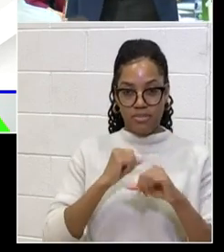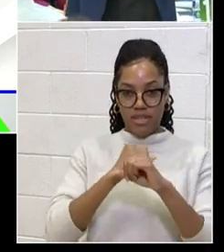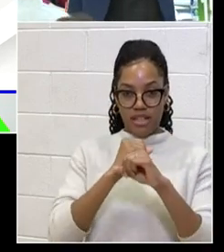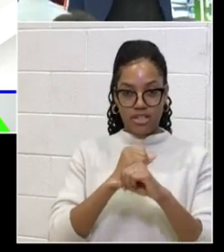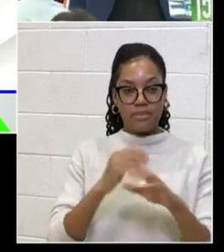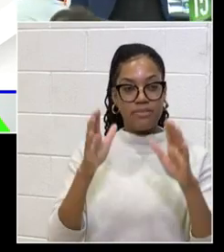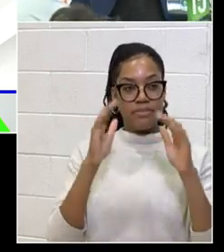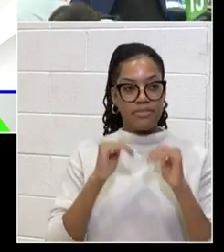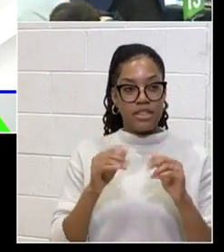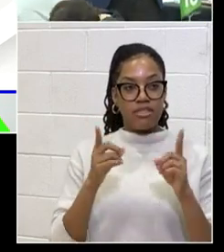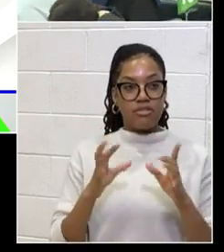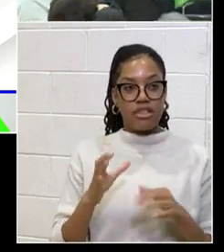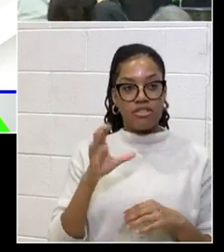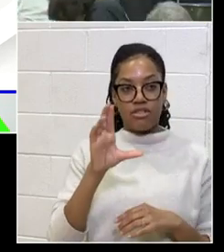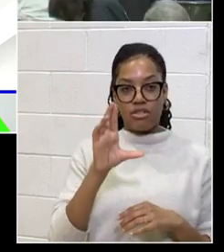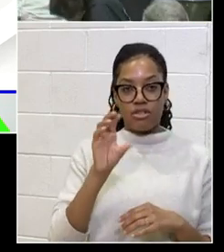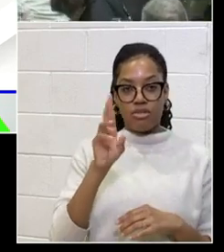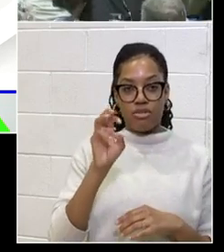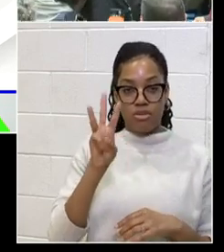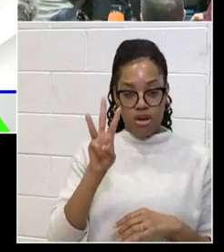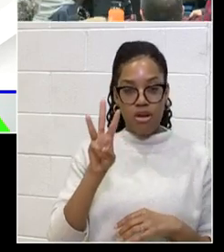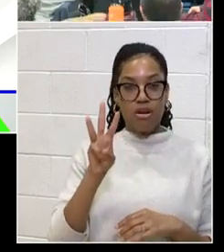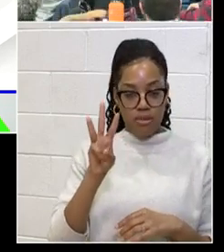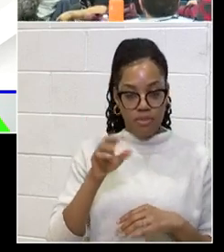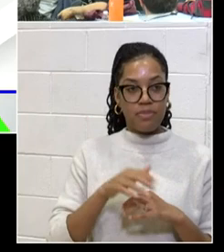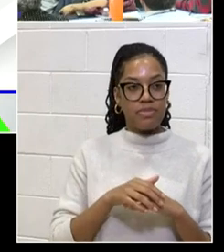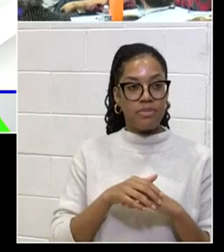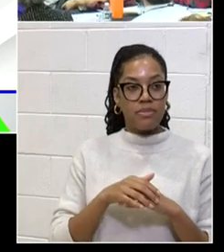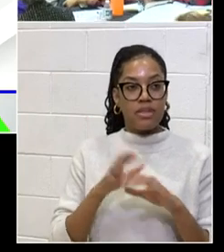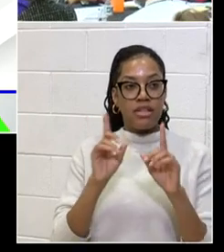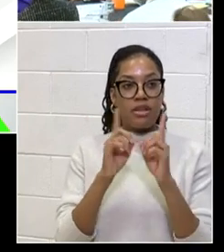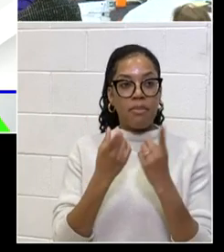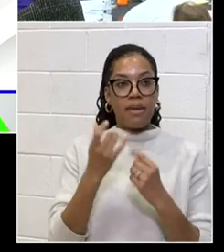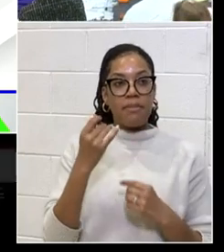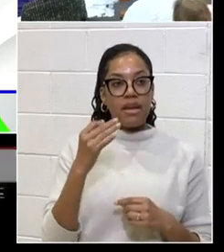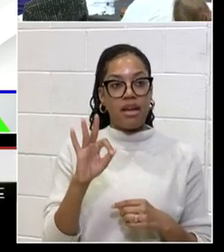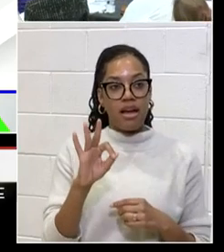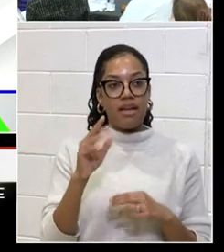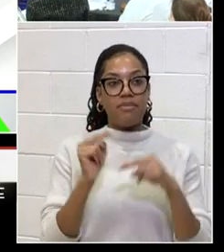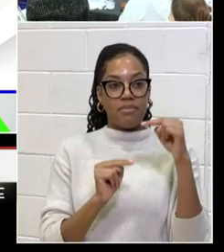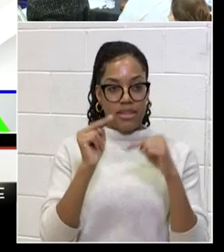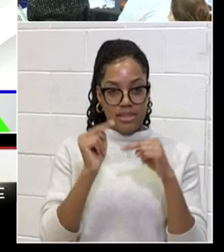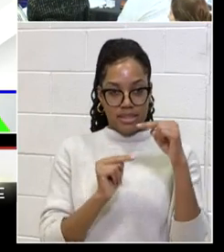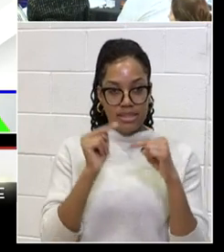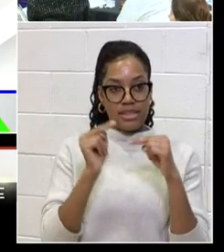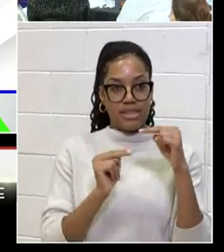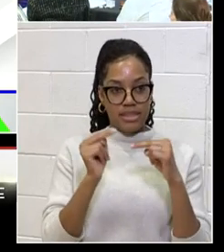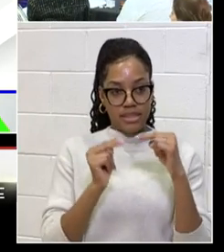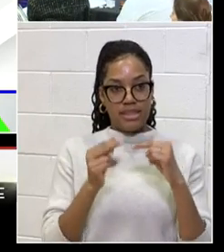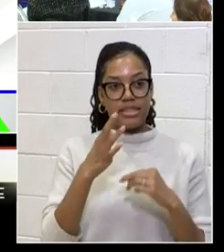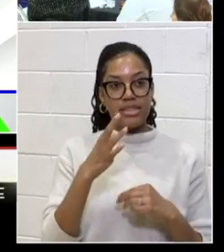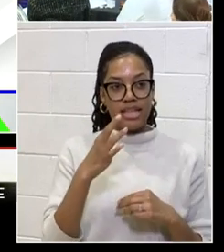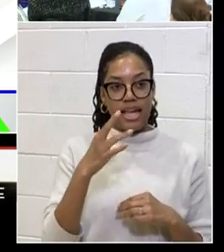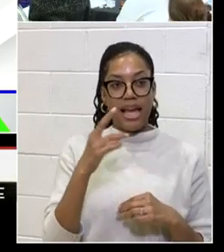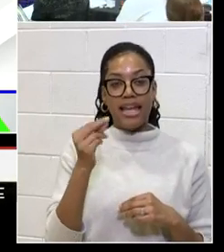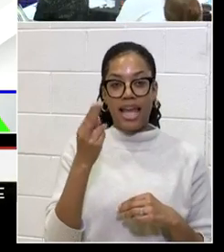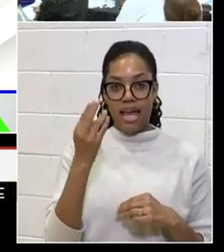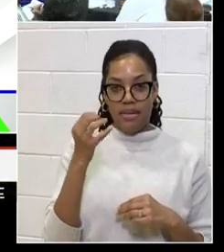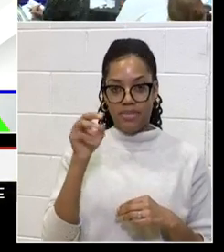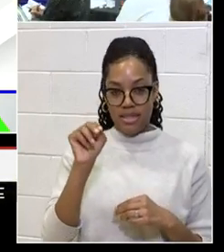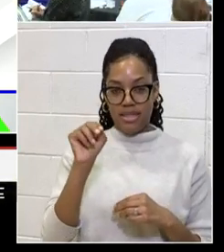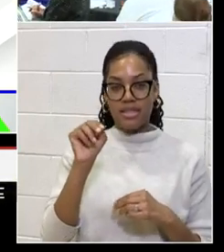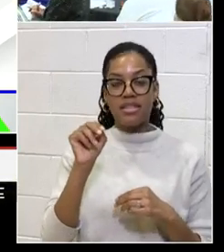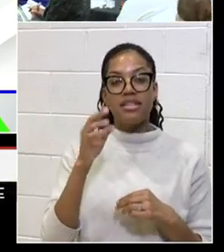The Department of Buildings, headed by Director Hanlon. I'm not sure if he's here tonight. the Department of Insurance, Securities, and Banking.